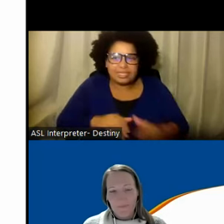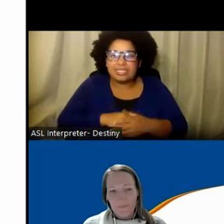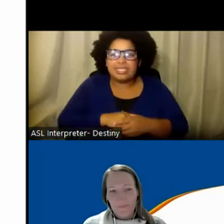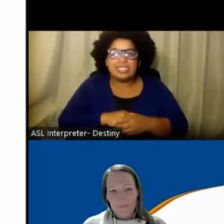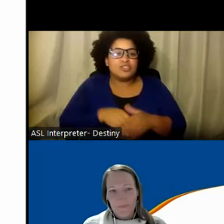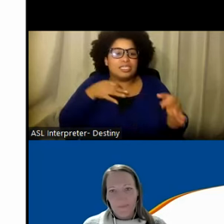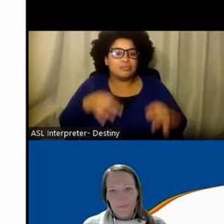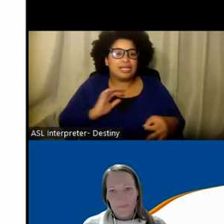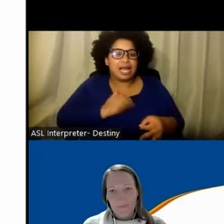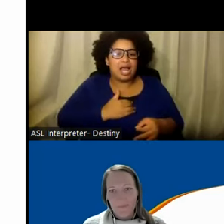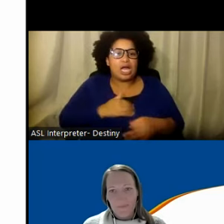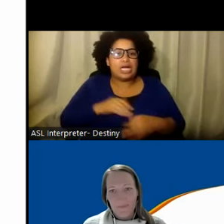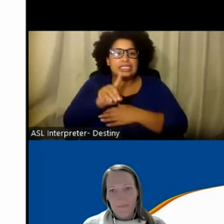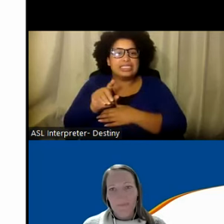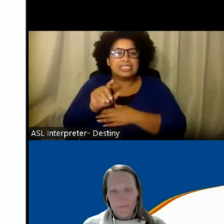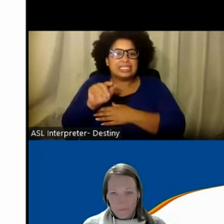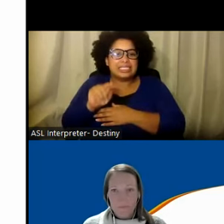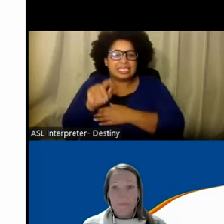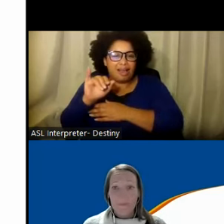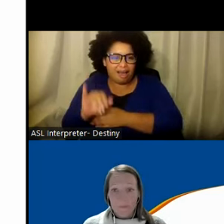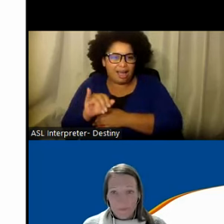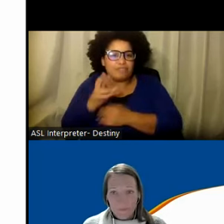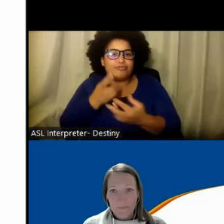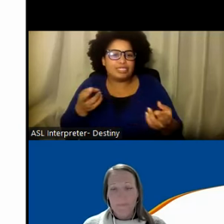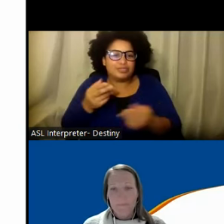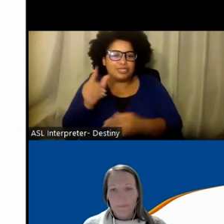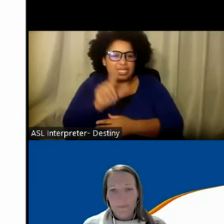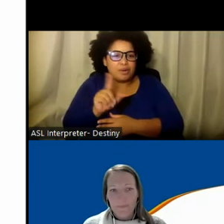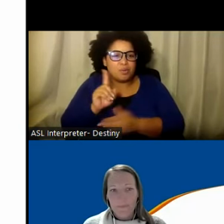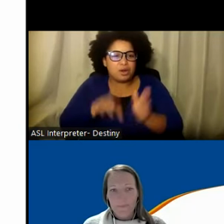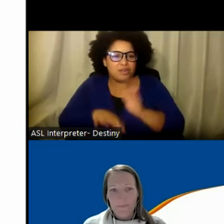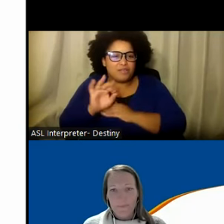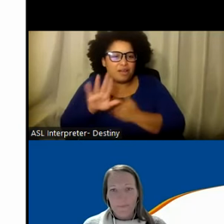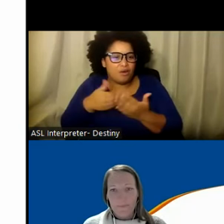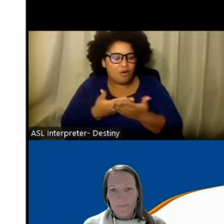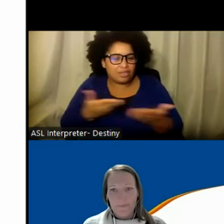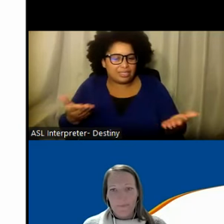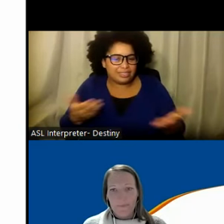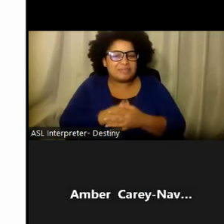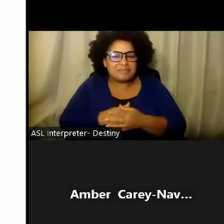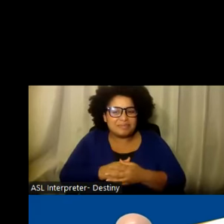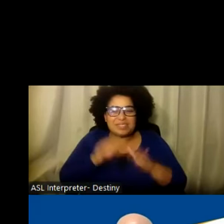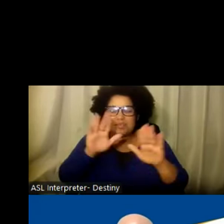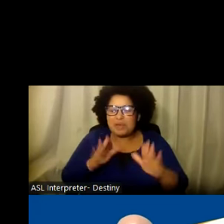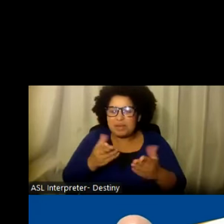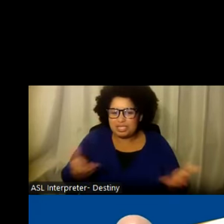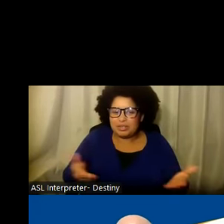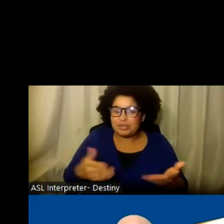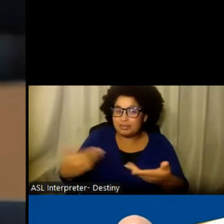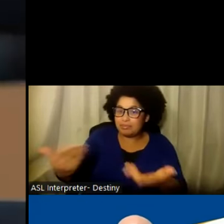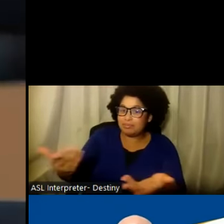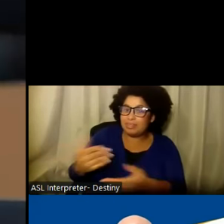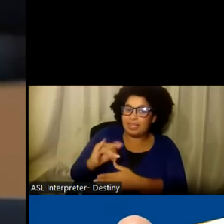resource library so that we show you where all of these great materials are going to continue to exist. Ivy, take it away.